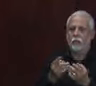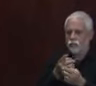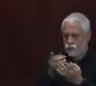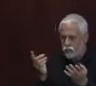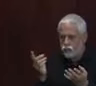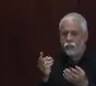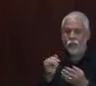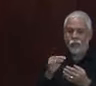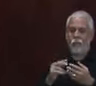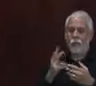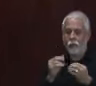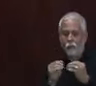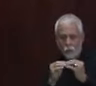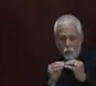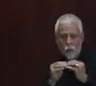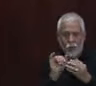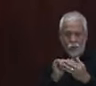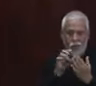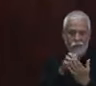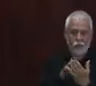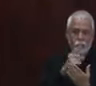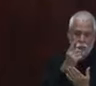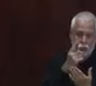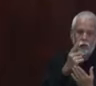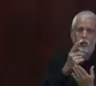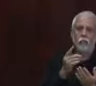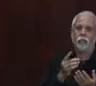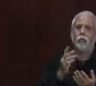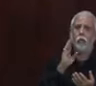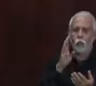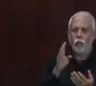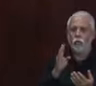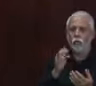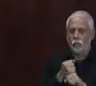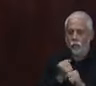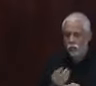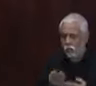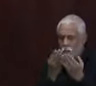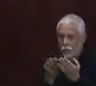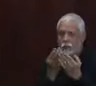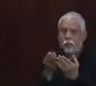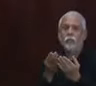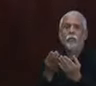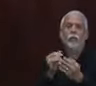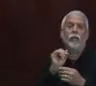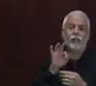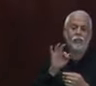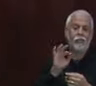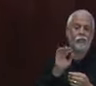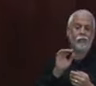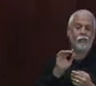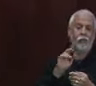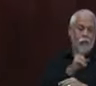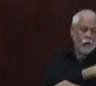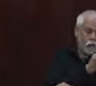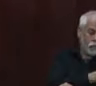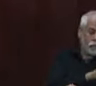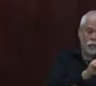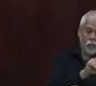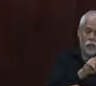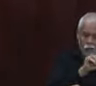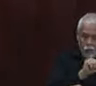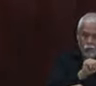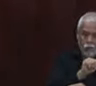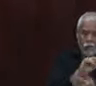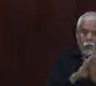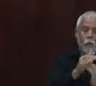you. If we had 3 or more in that section 1, we'd be bringing recommendations to you, or if our hospital data was